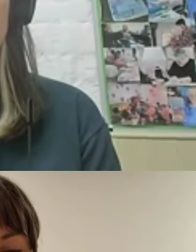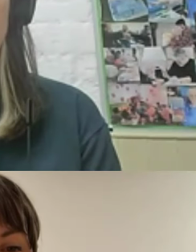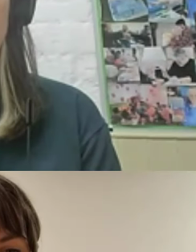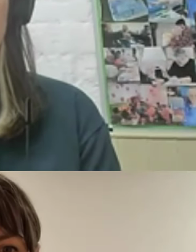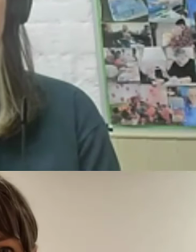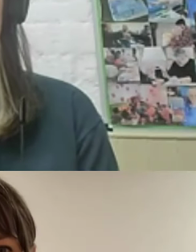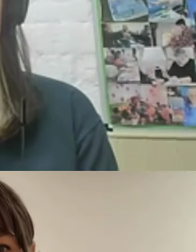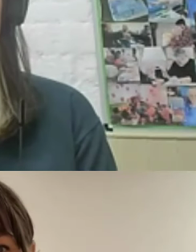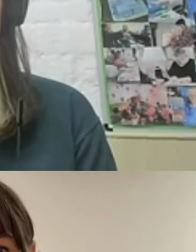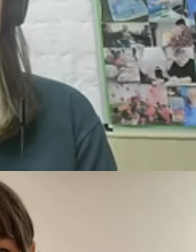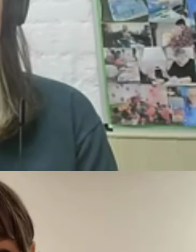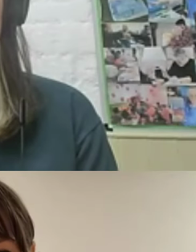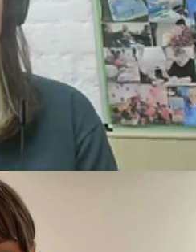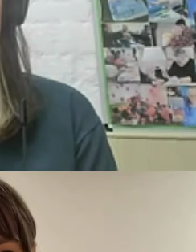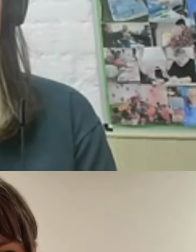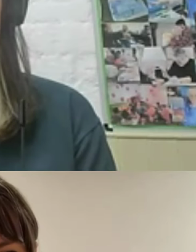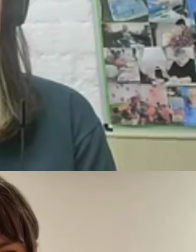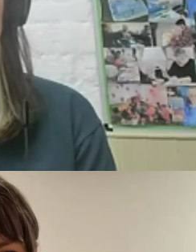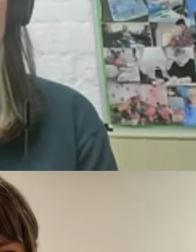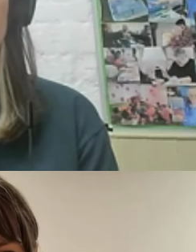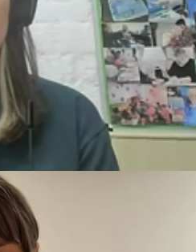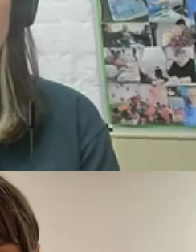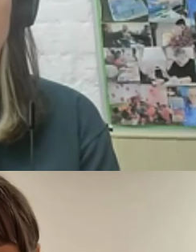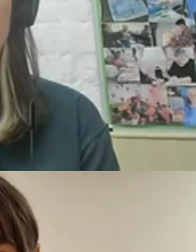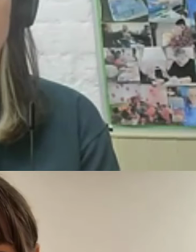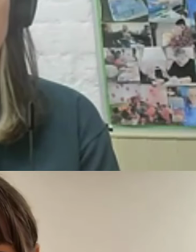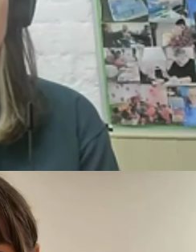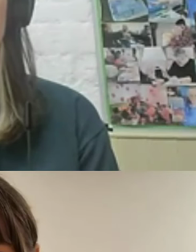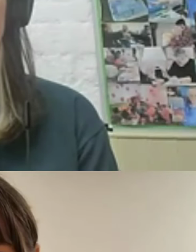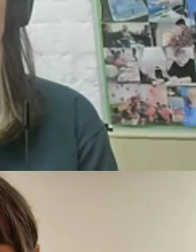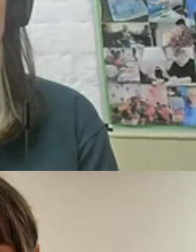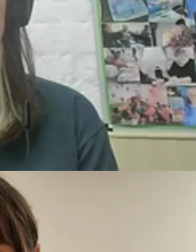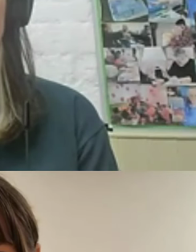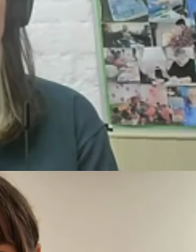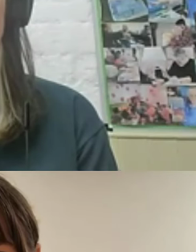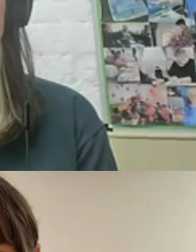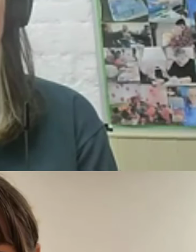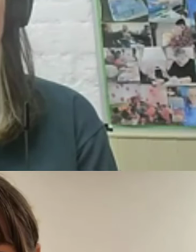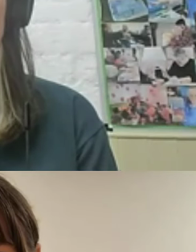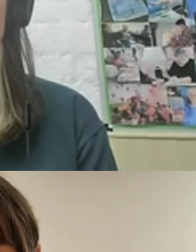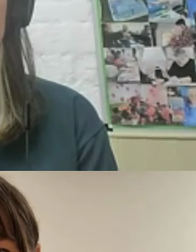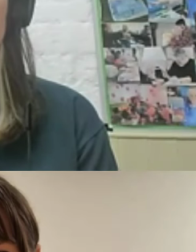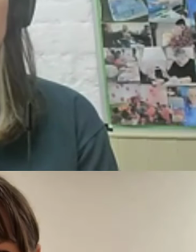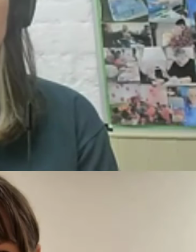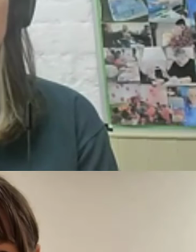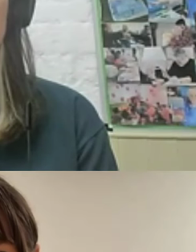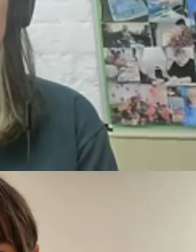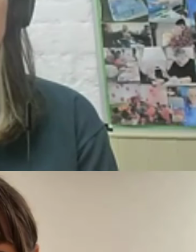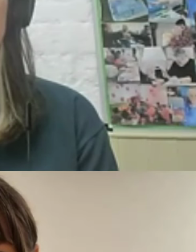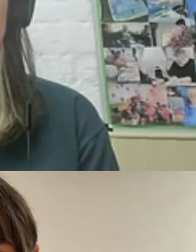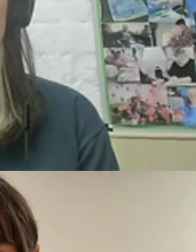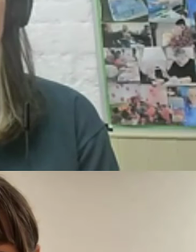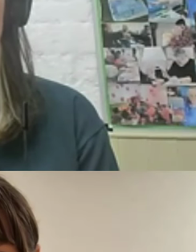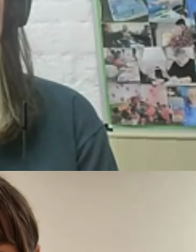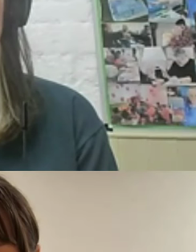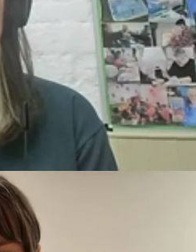Thank you for that, Camille. I hope that answers your questions well, Claire, because I felt they were very similar in what you was asking. So I hope that